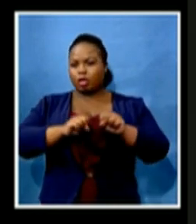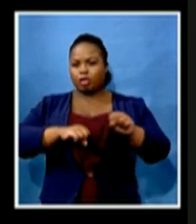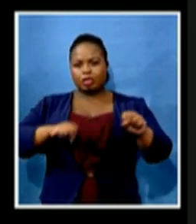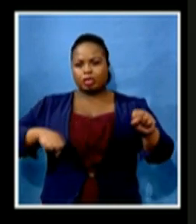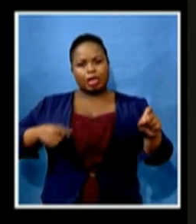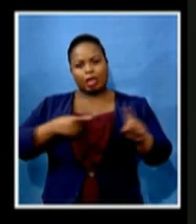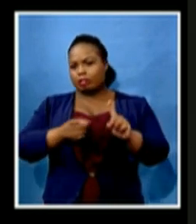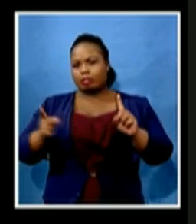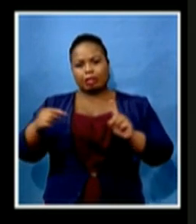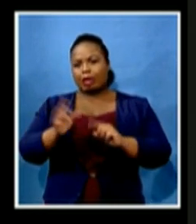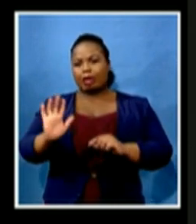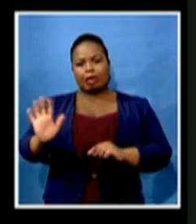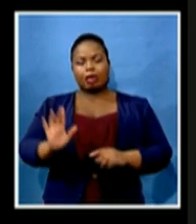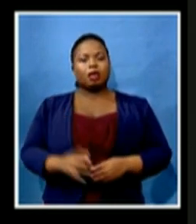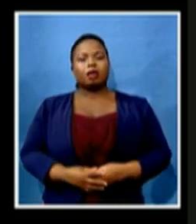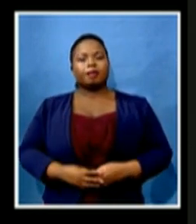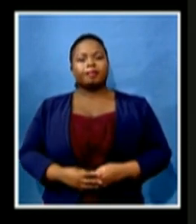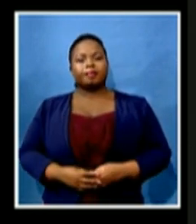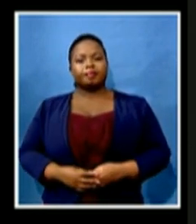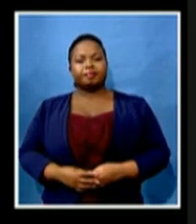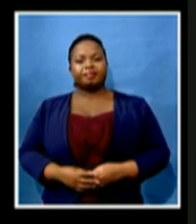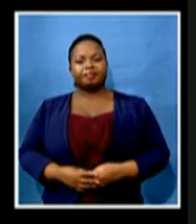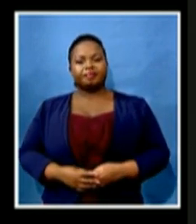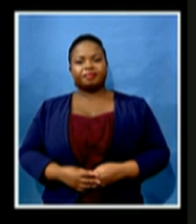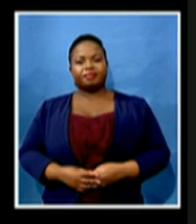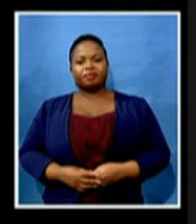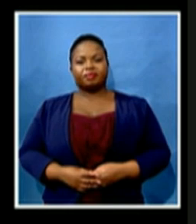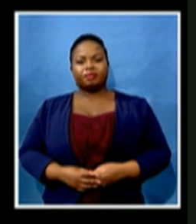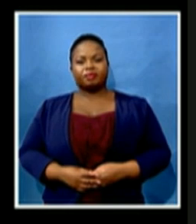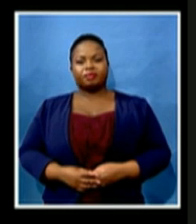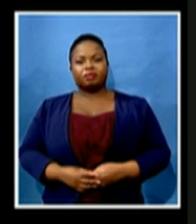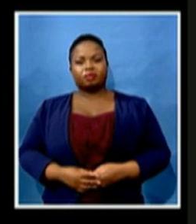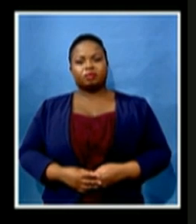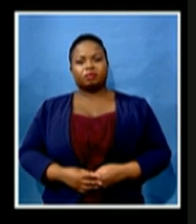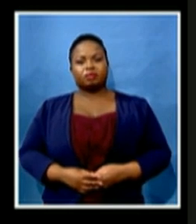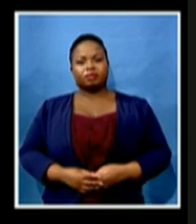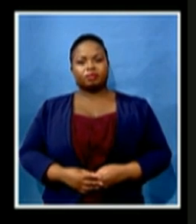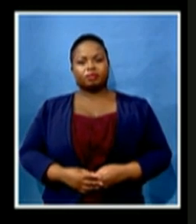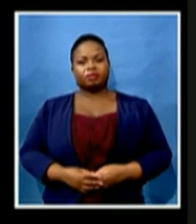You may unmute yourselves and ask the questions. Hi, it's Emil here.